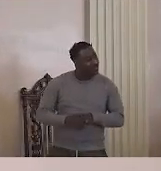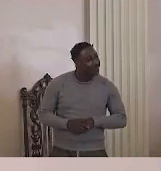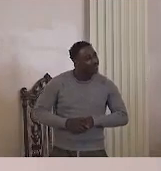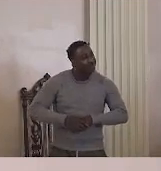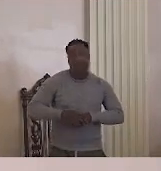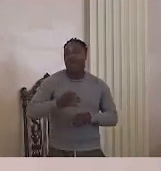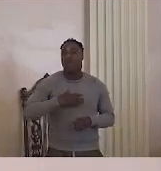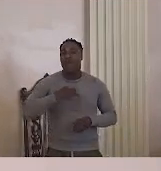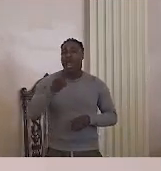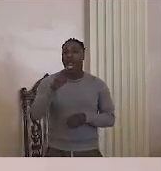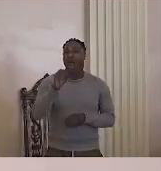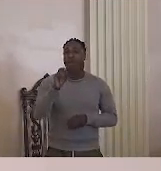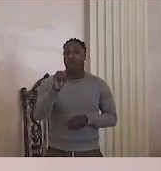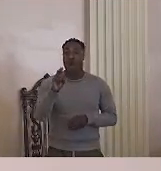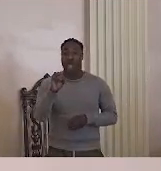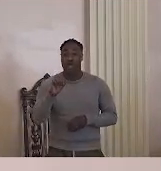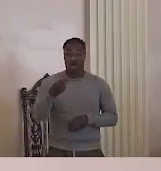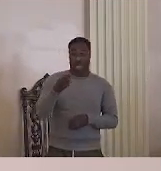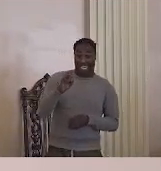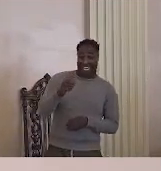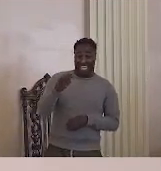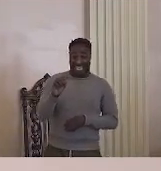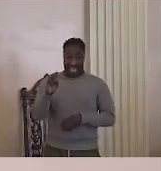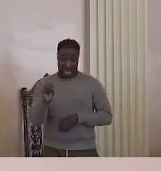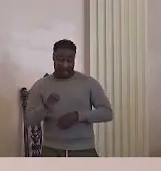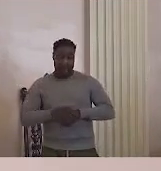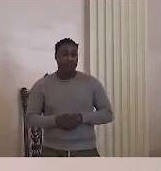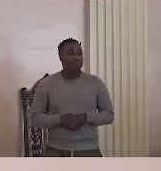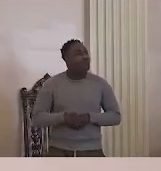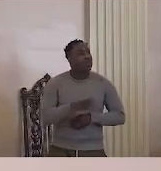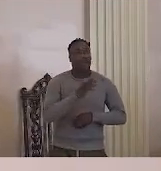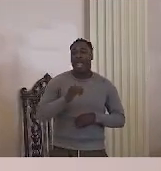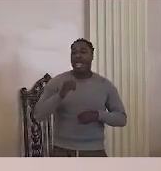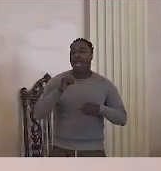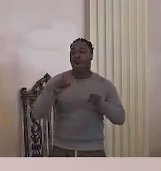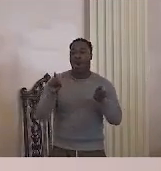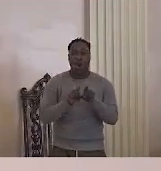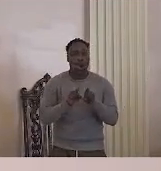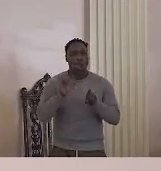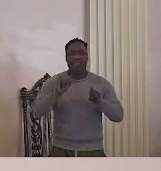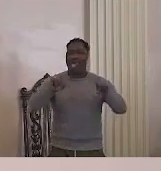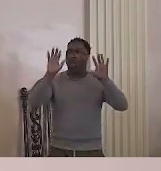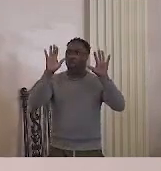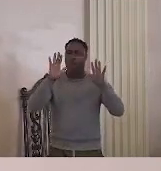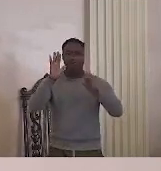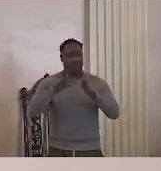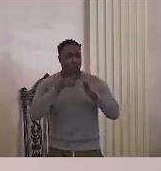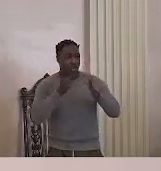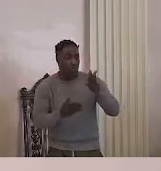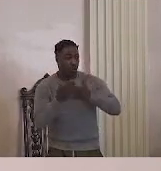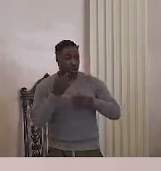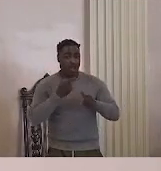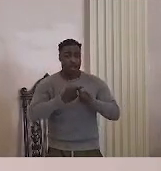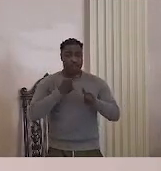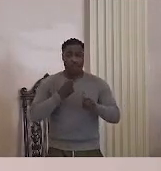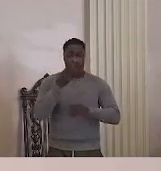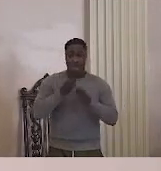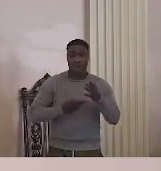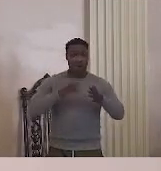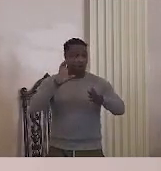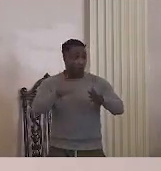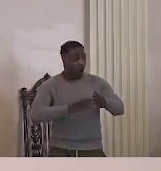My pronouns are he and him. And in addition to that wonderful music this morning from both the